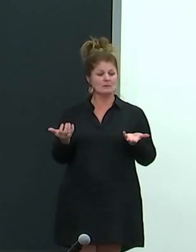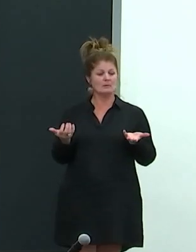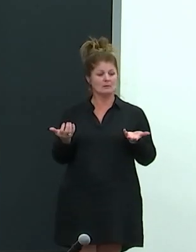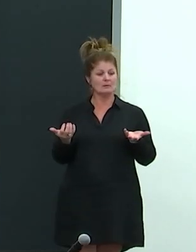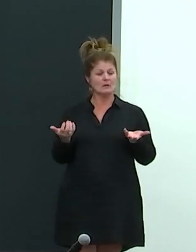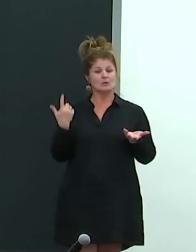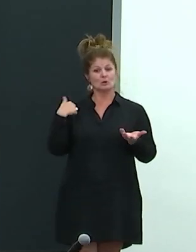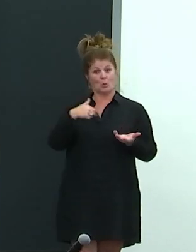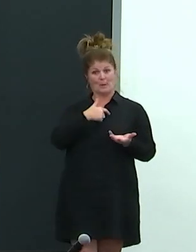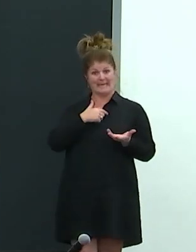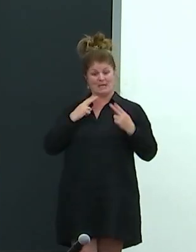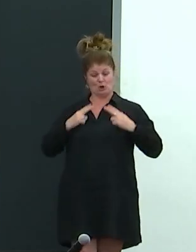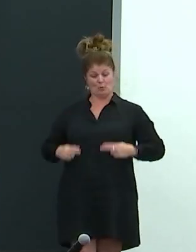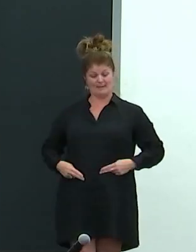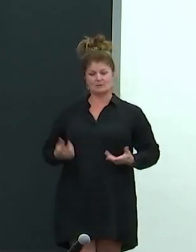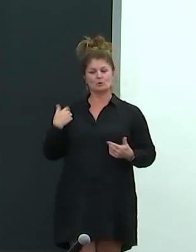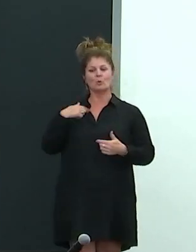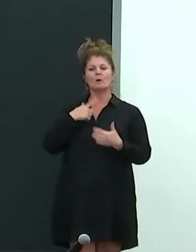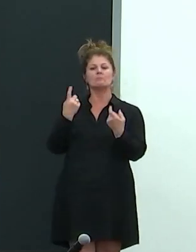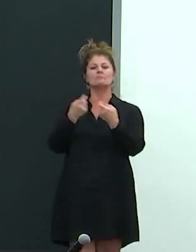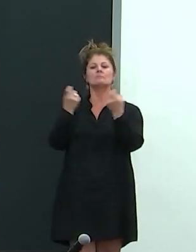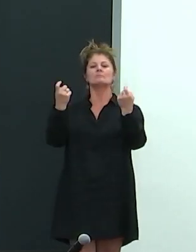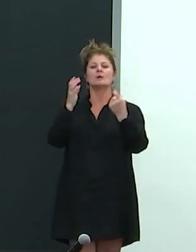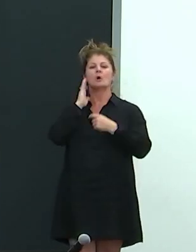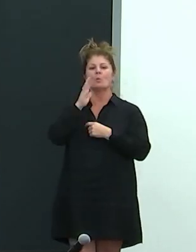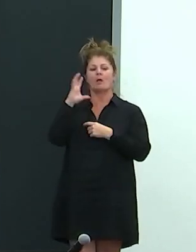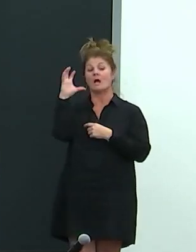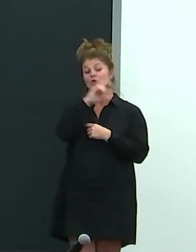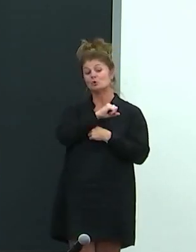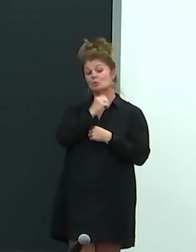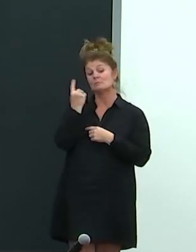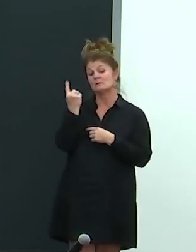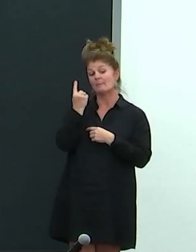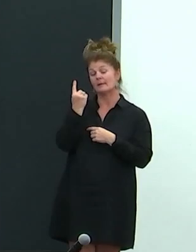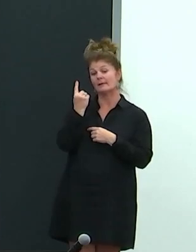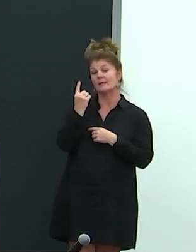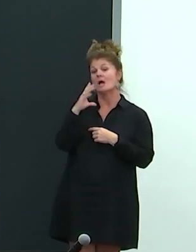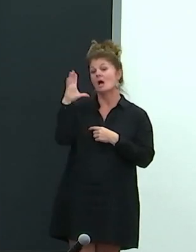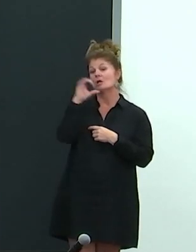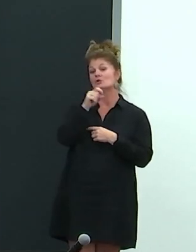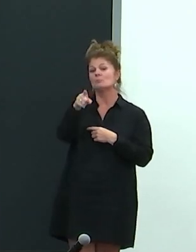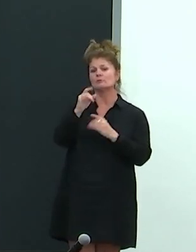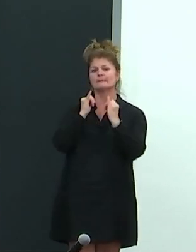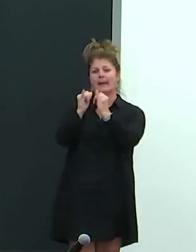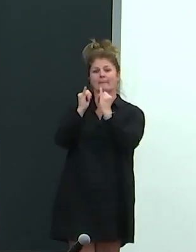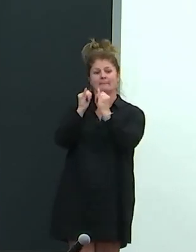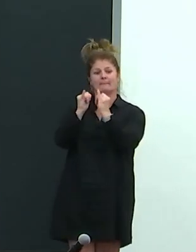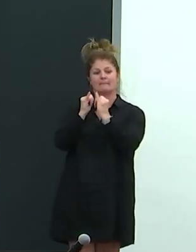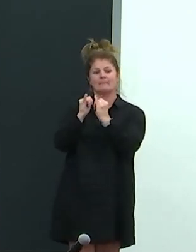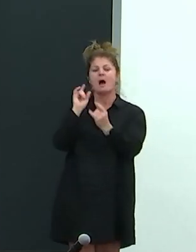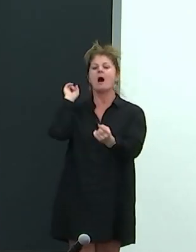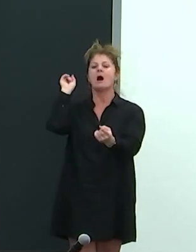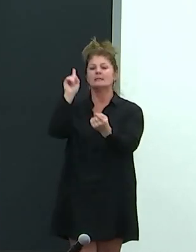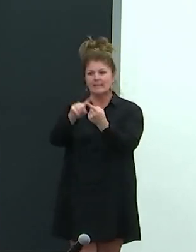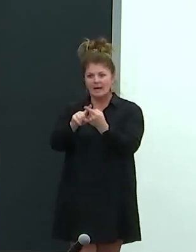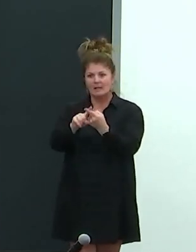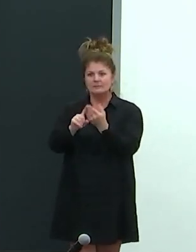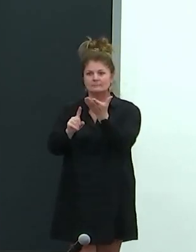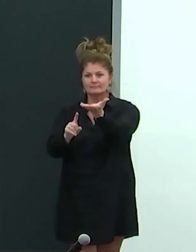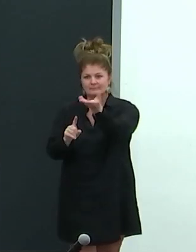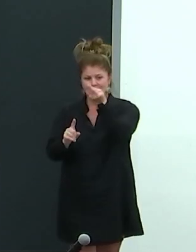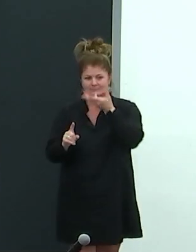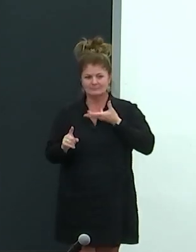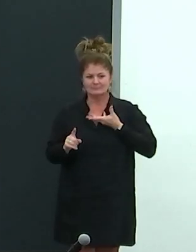as humans automatically will make the assumption that you're just like us unless we hear